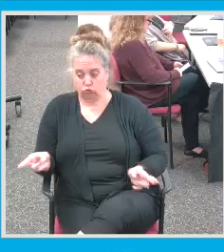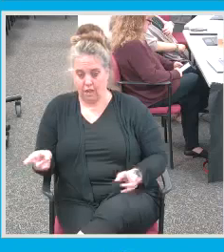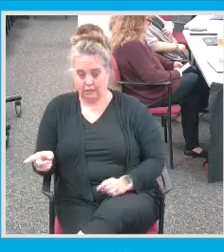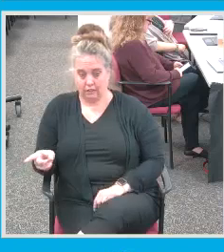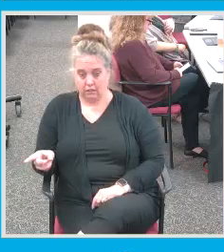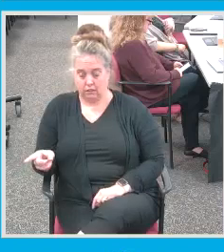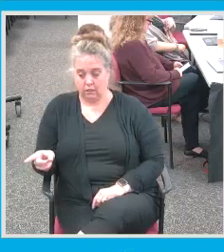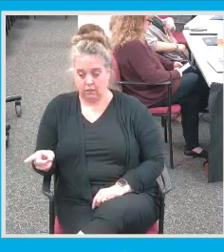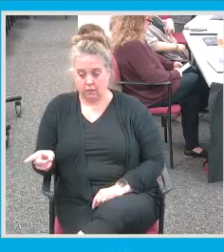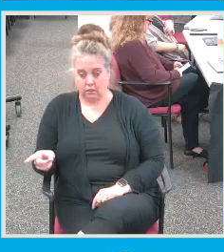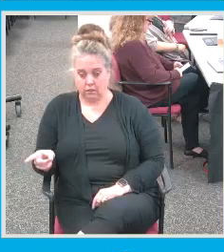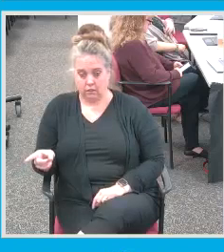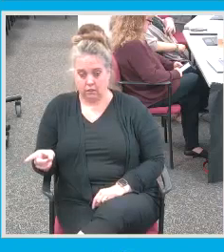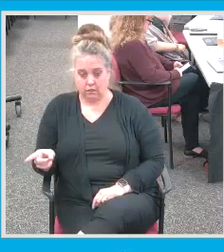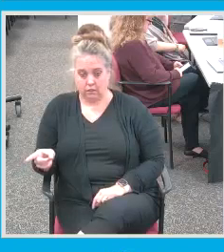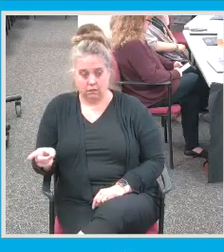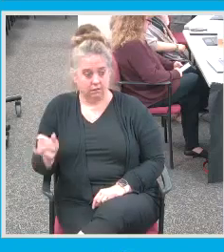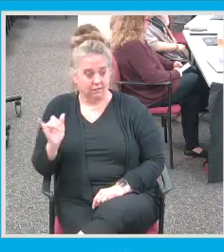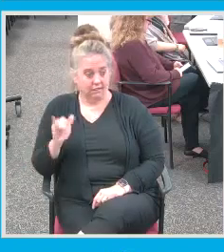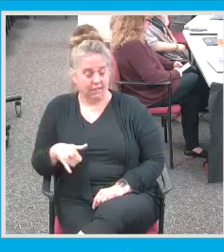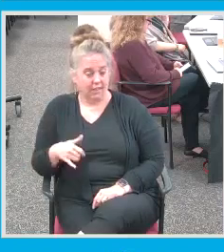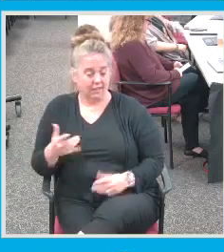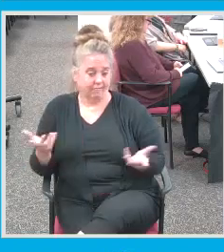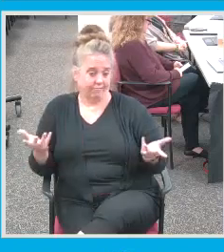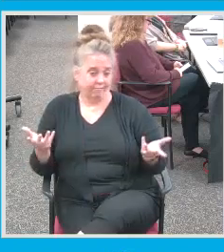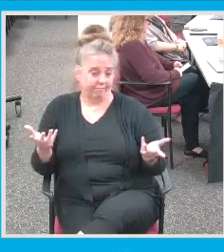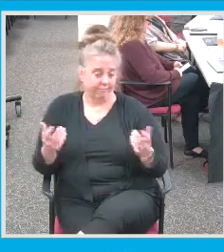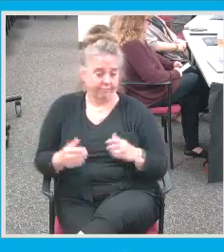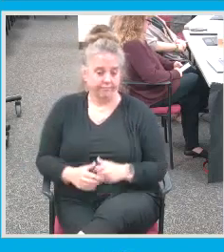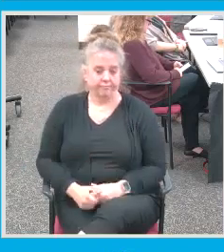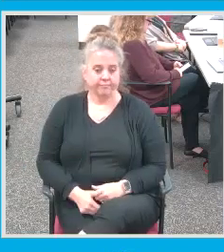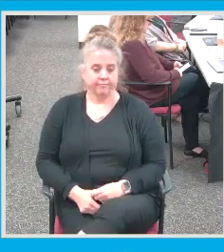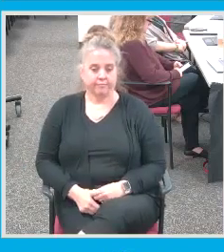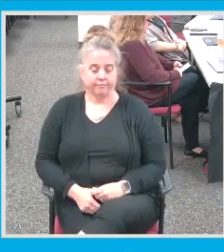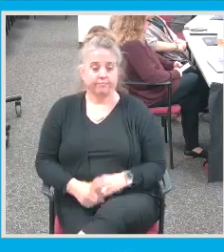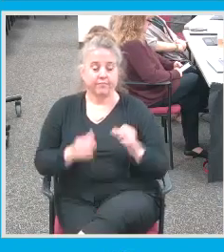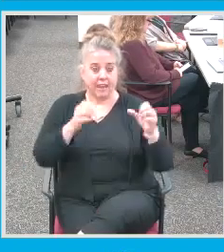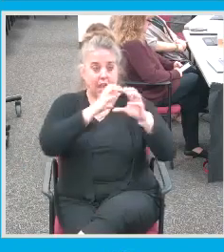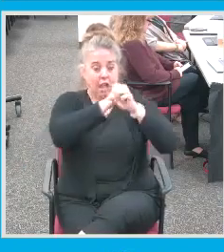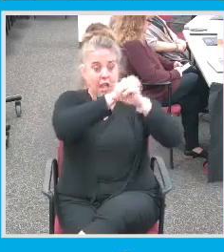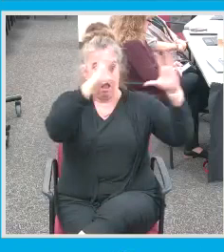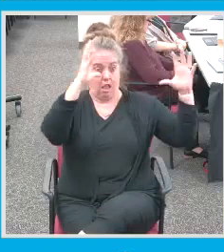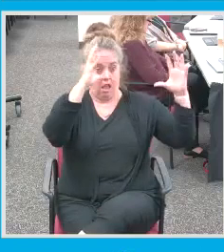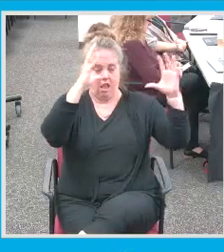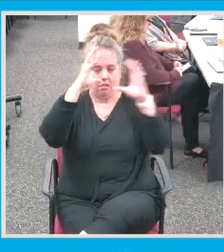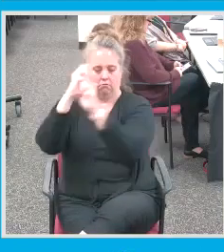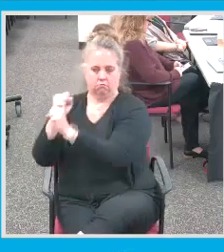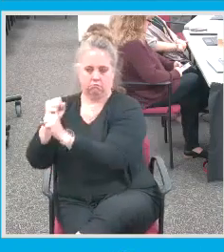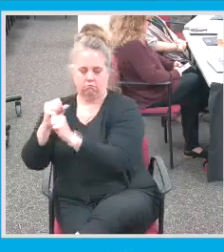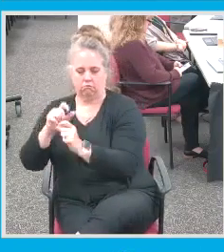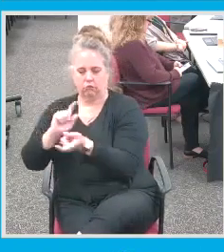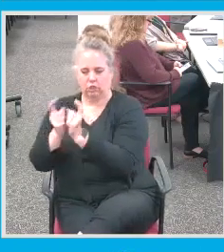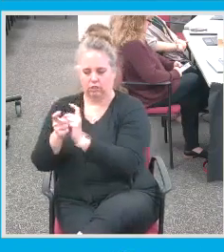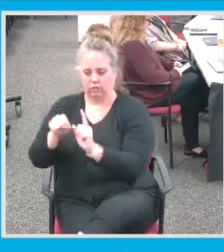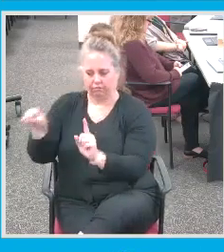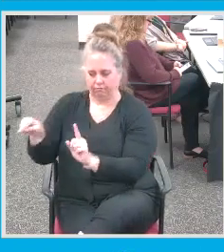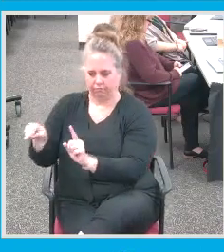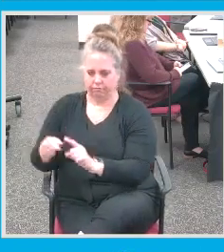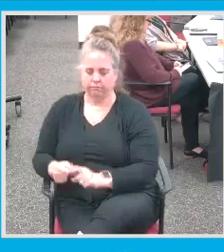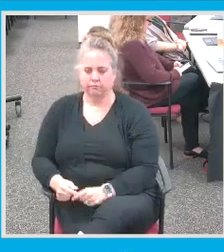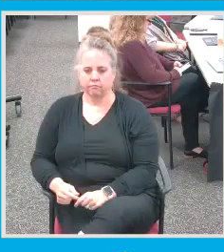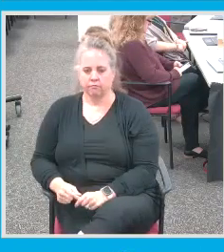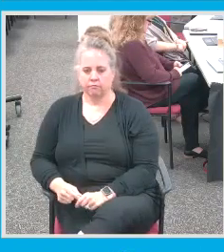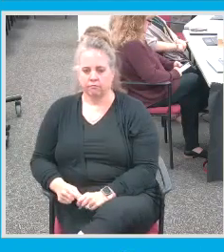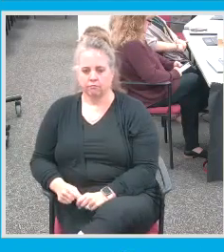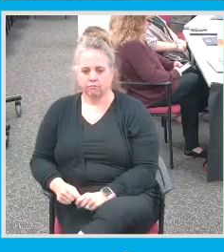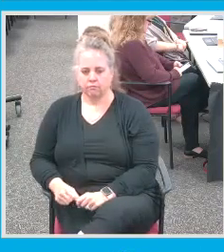situation. Change that scenario just a bit, and maybe that same situation is happening, but when he goes